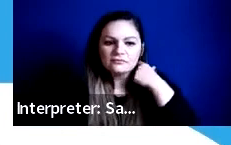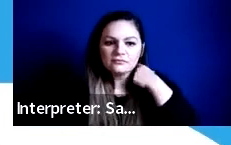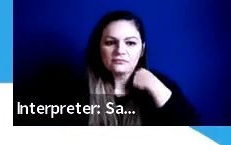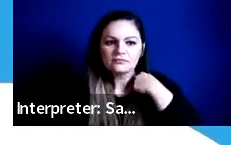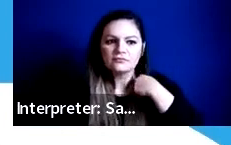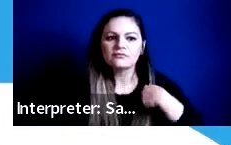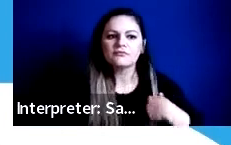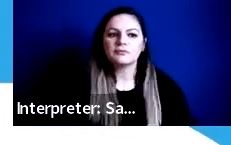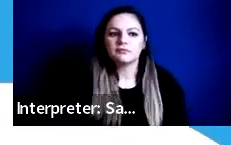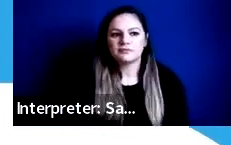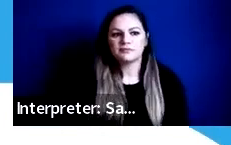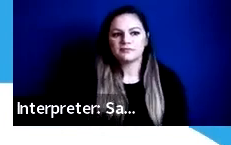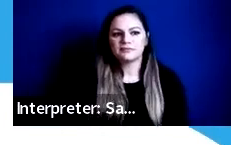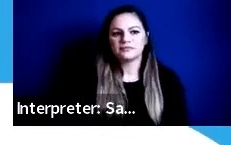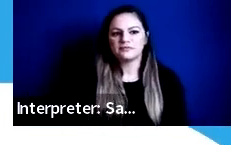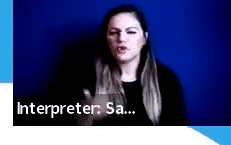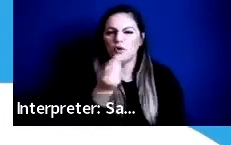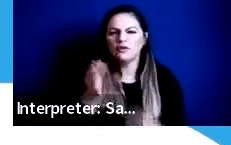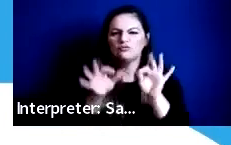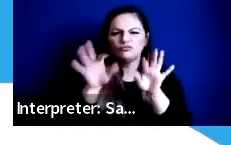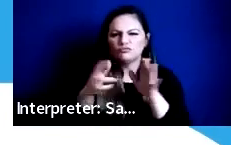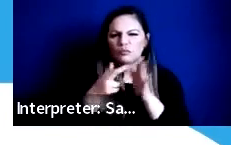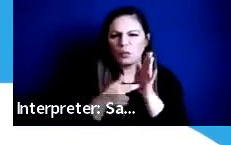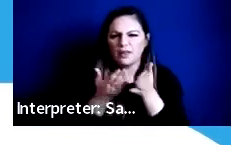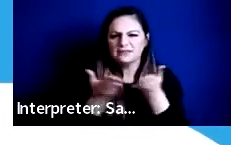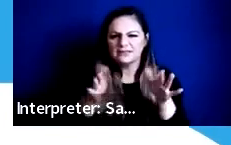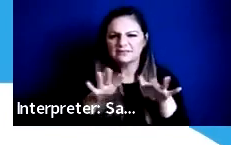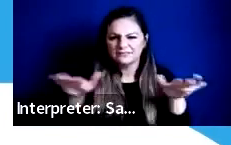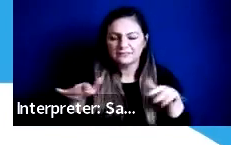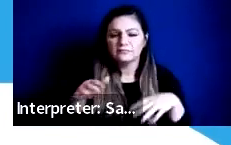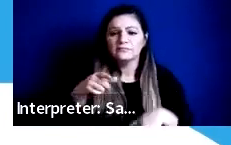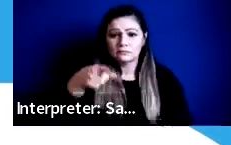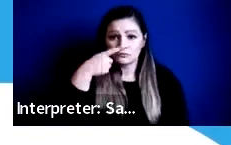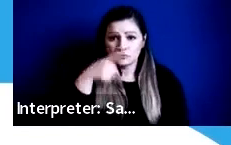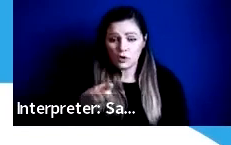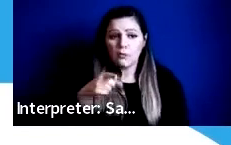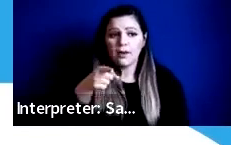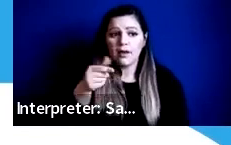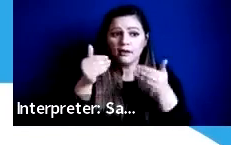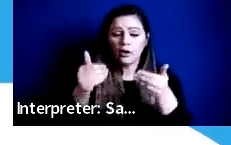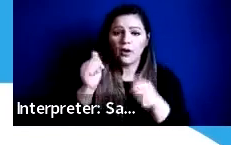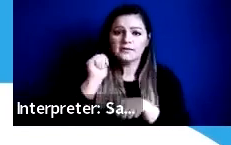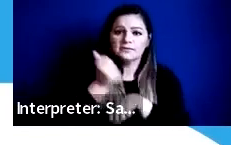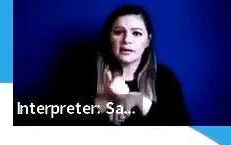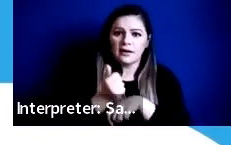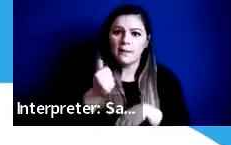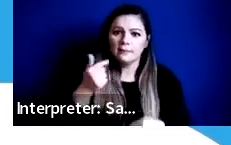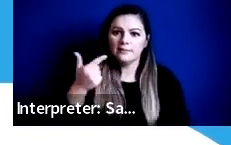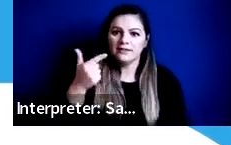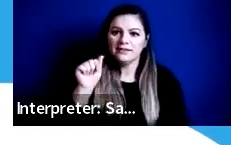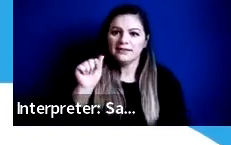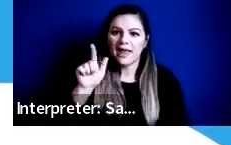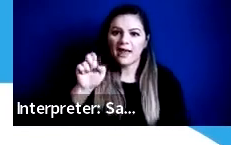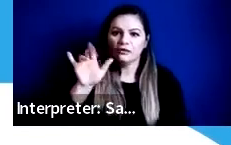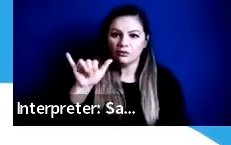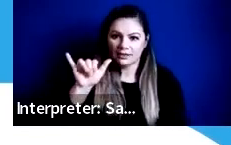Like I said, a few housekeeping items. If you all could please set your view to gallery. This will allow you